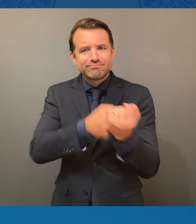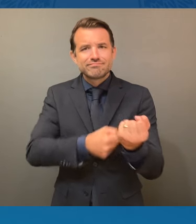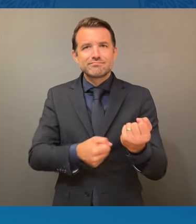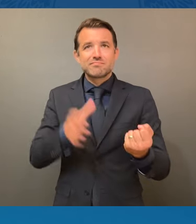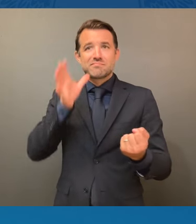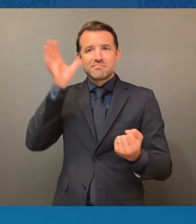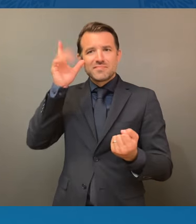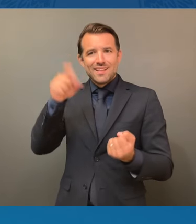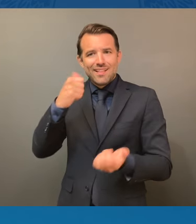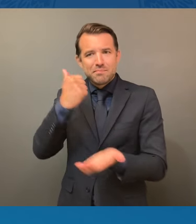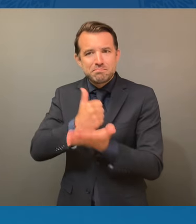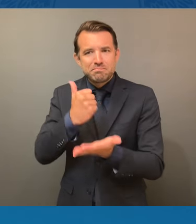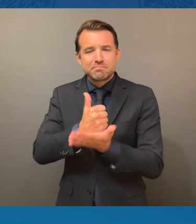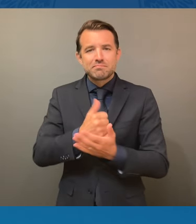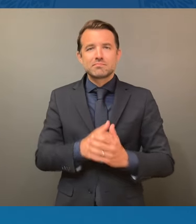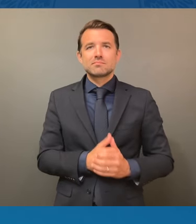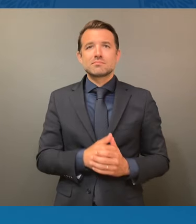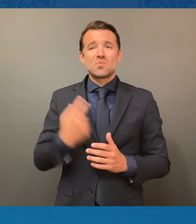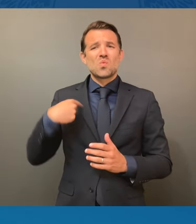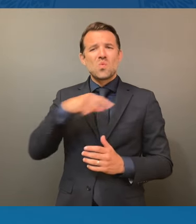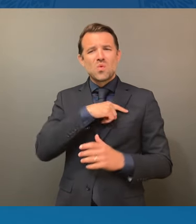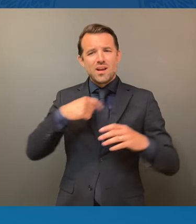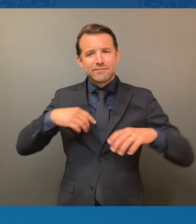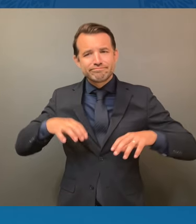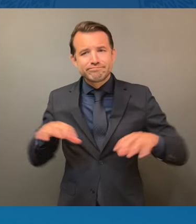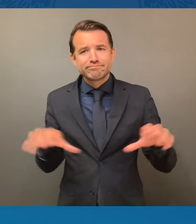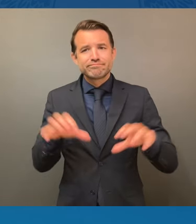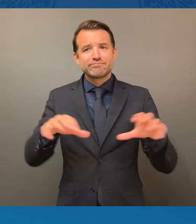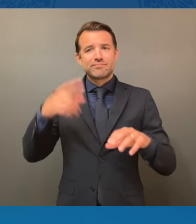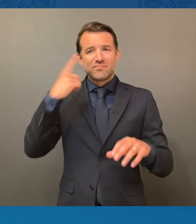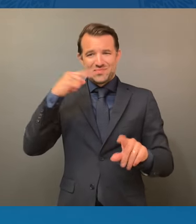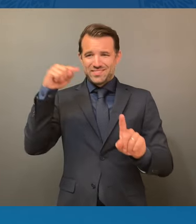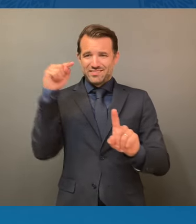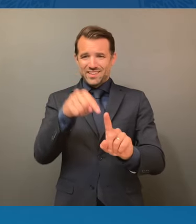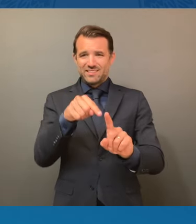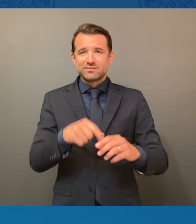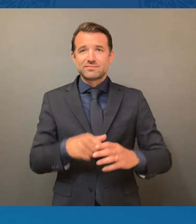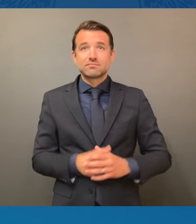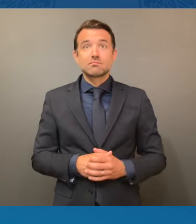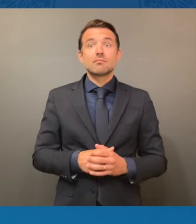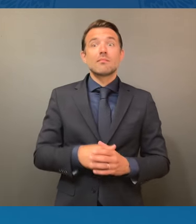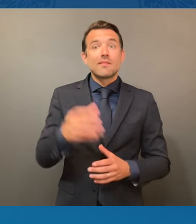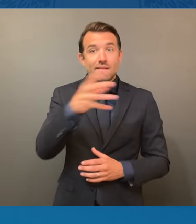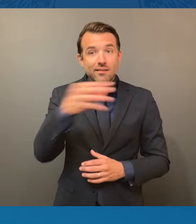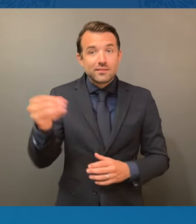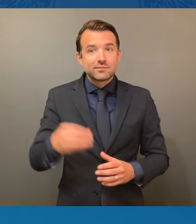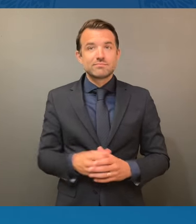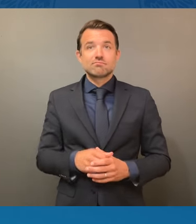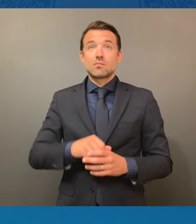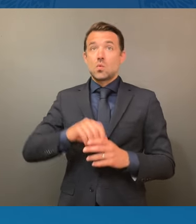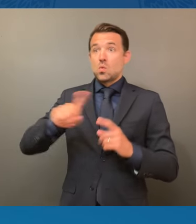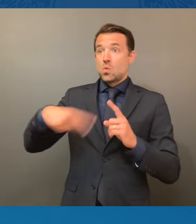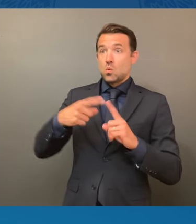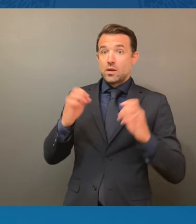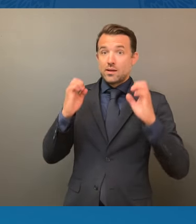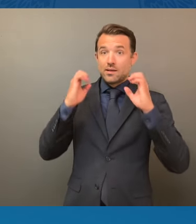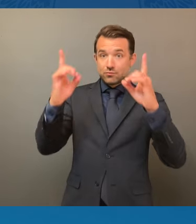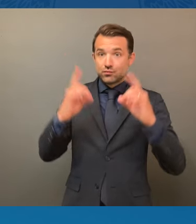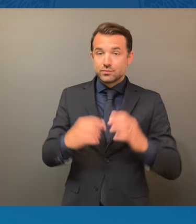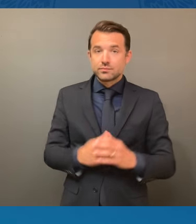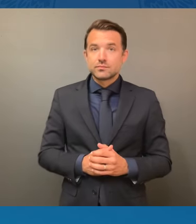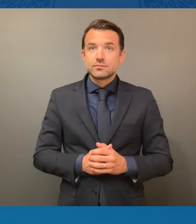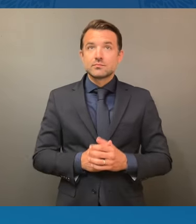this is the work we are doing. And finally, because we know that when we invest in the education of our children, we are